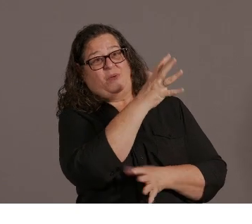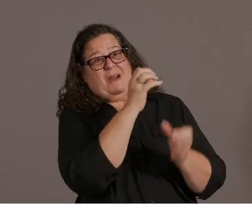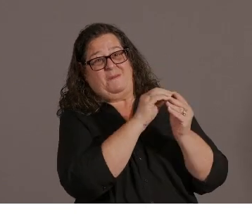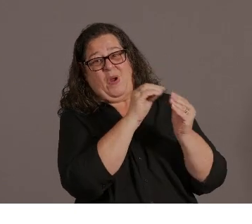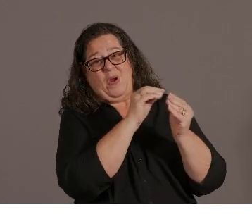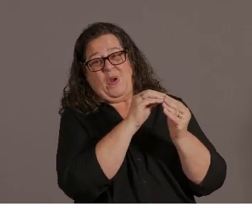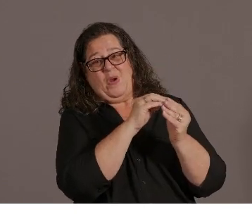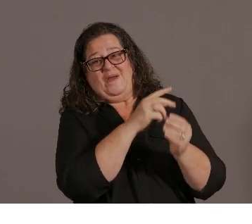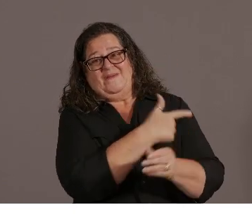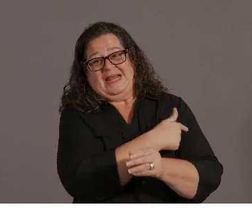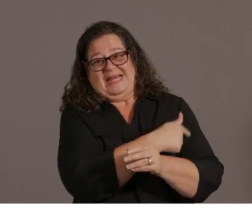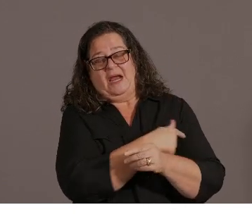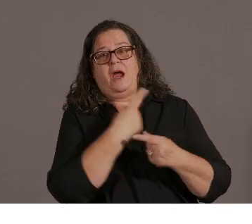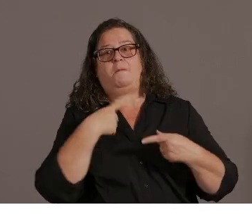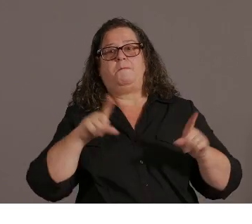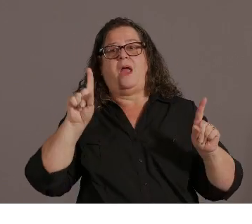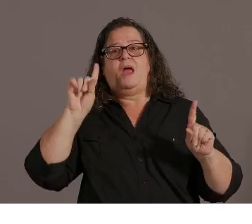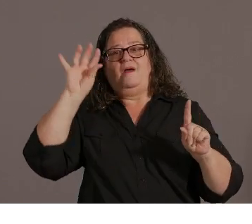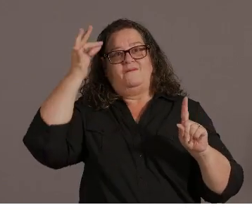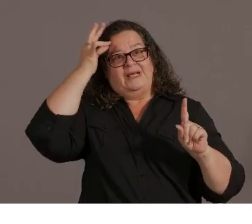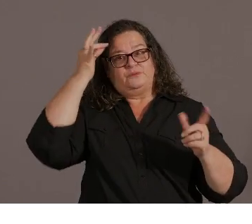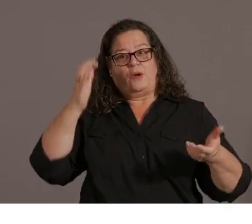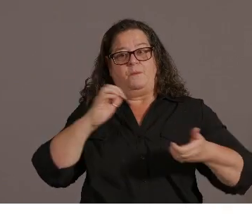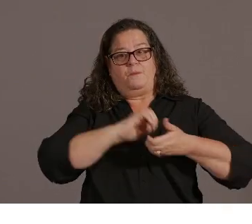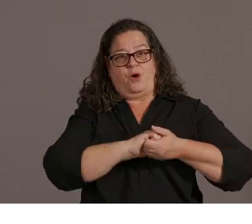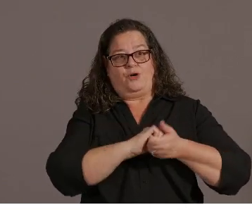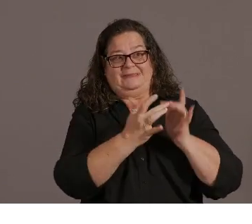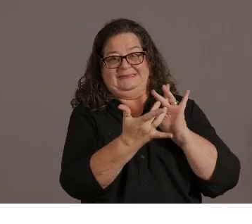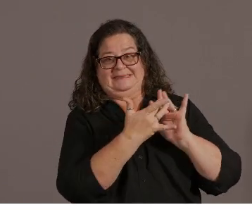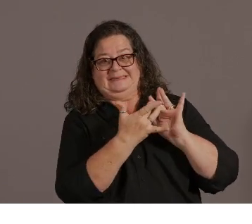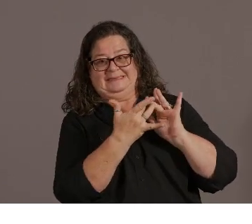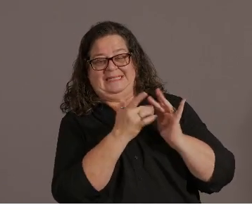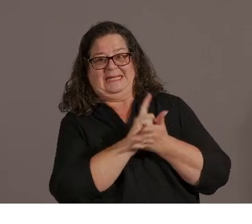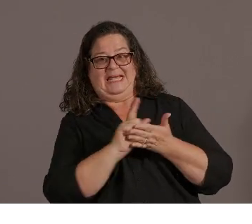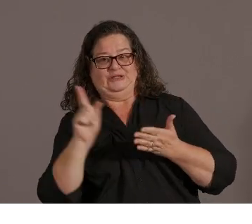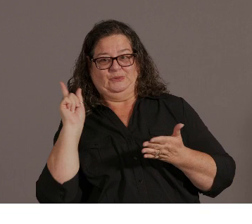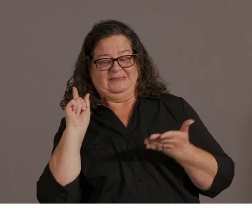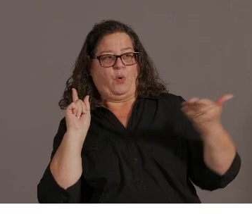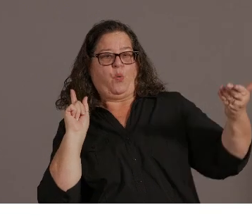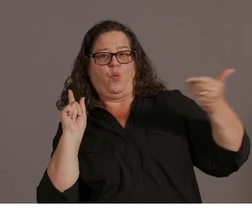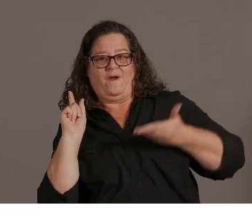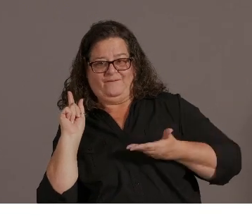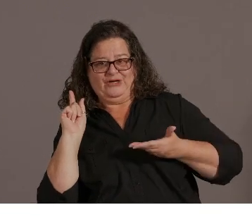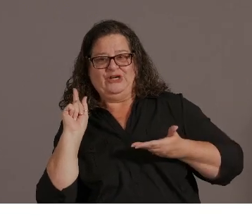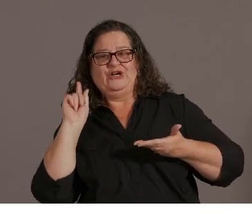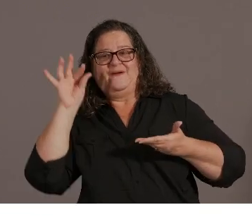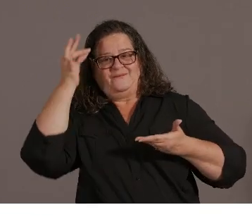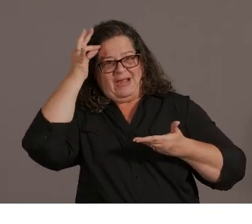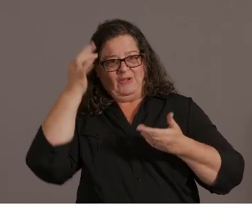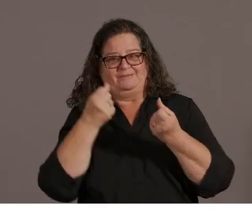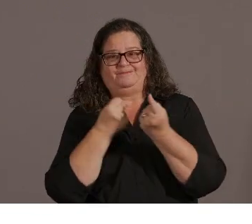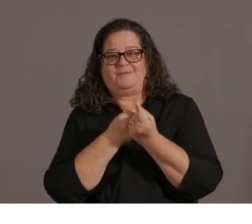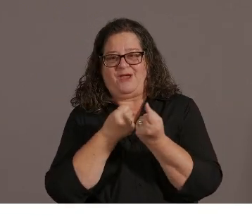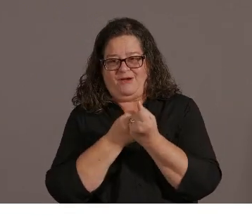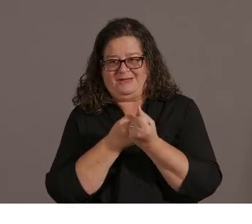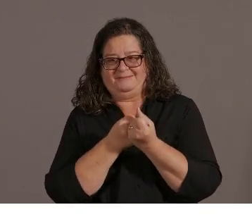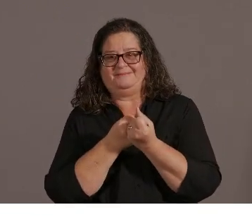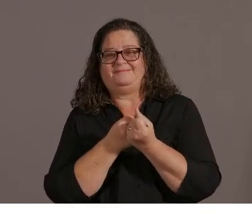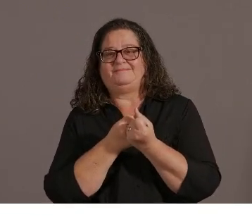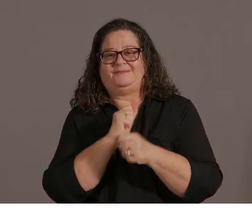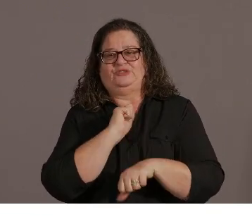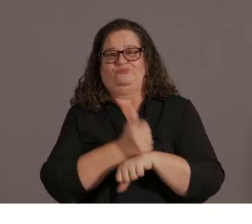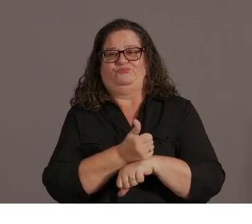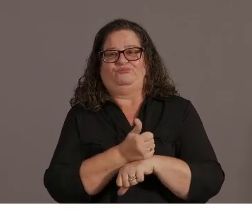federal partners reached out last week and offered us a federally supported and managed vaccination site in Arizona,